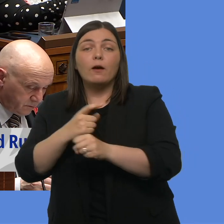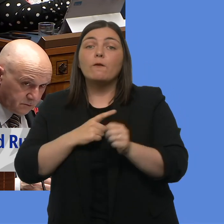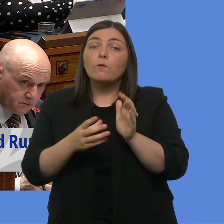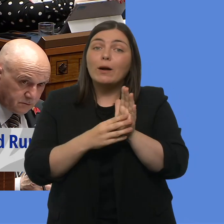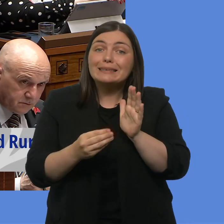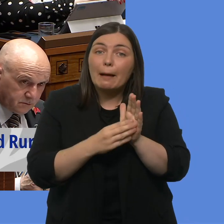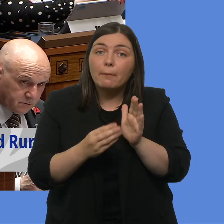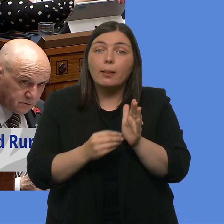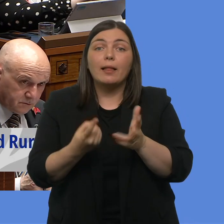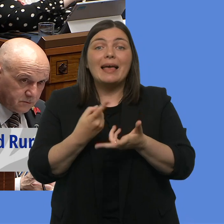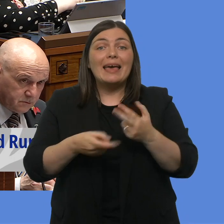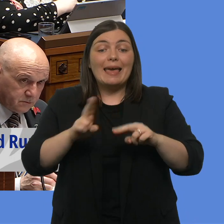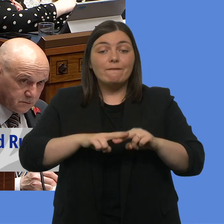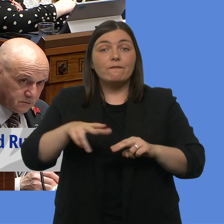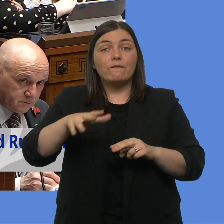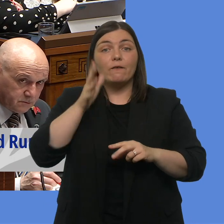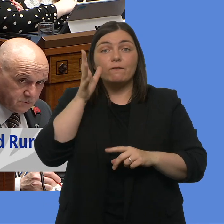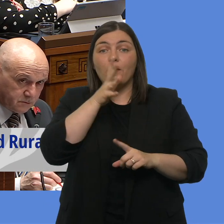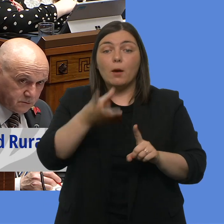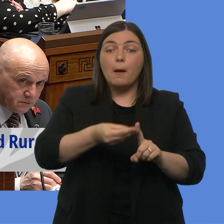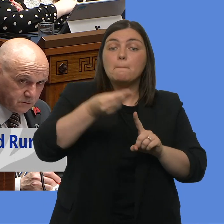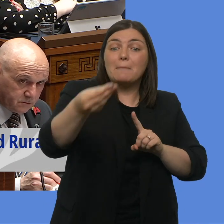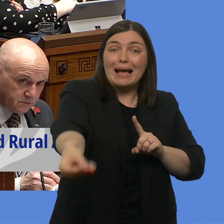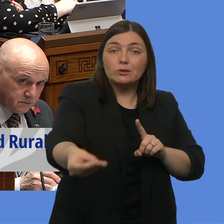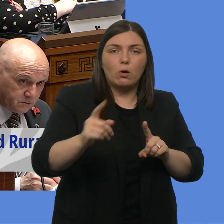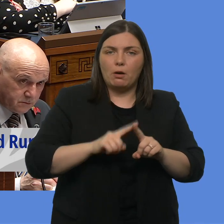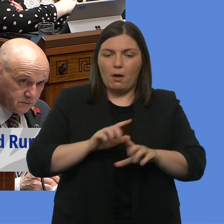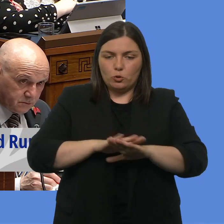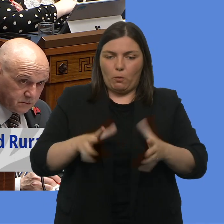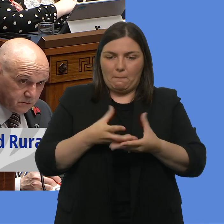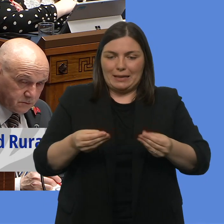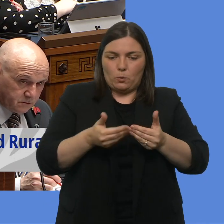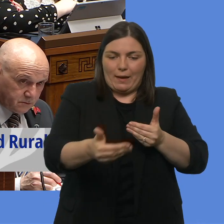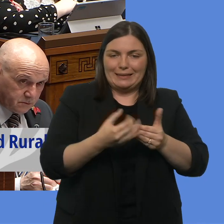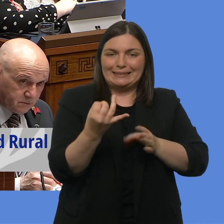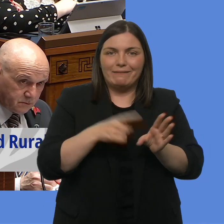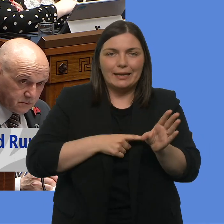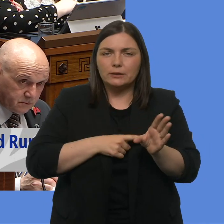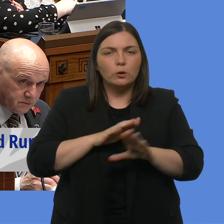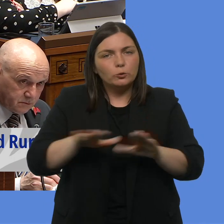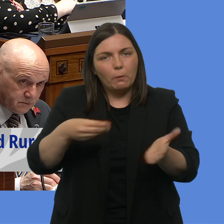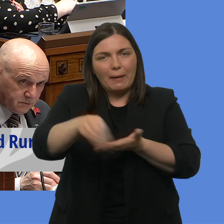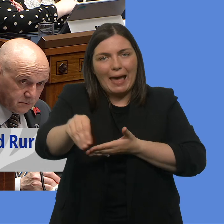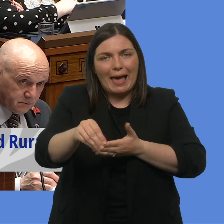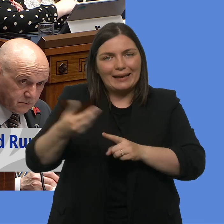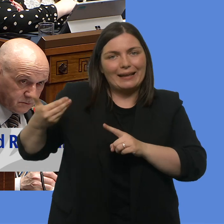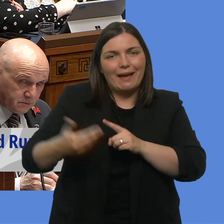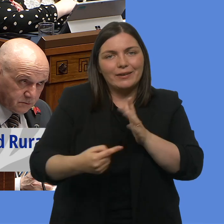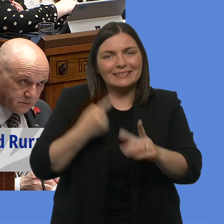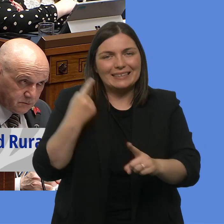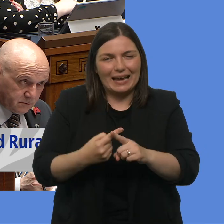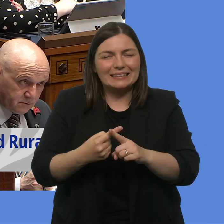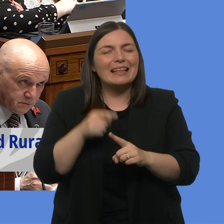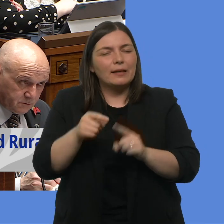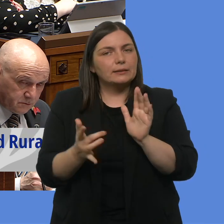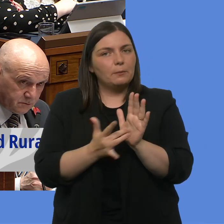away within 7 years, and that's something that obviously will come into play if this decision continues to proceed, and that's something we will work with the farming community in terms of helping